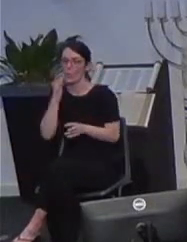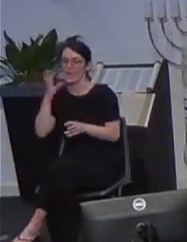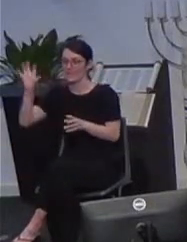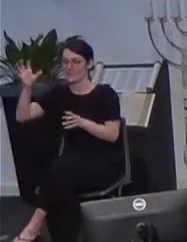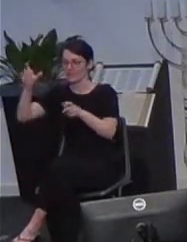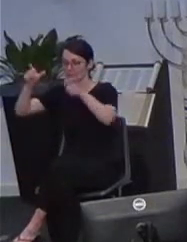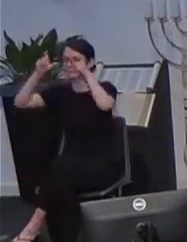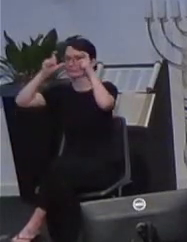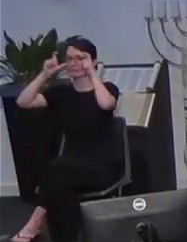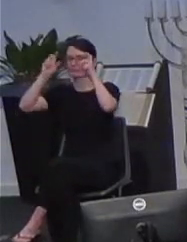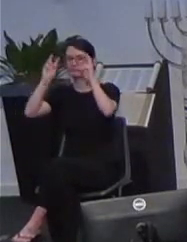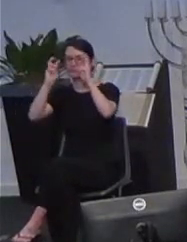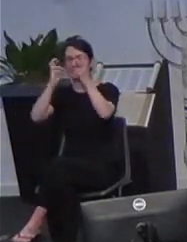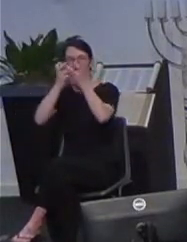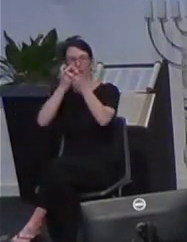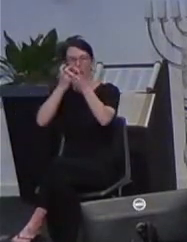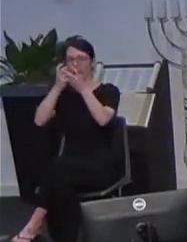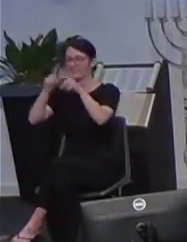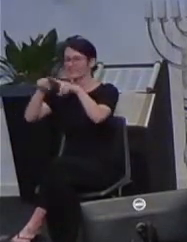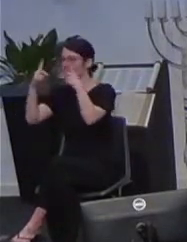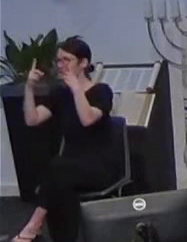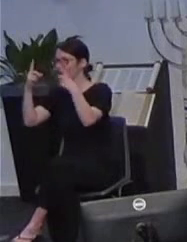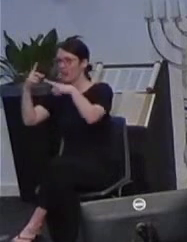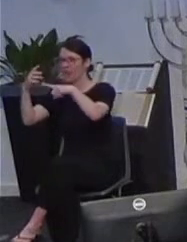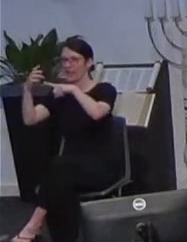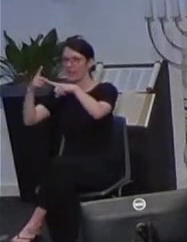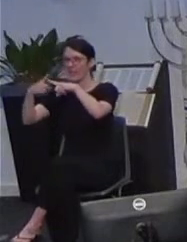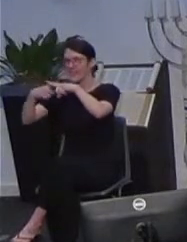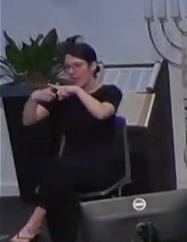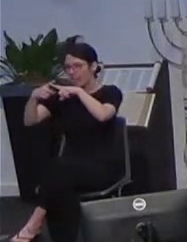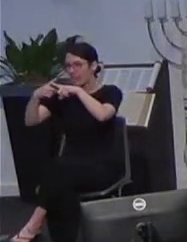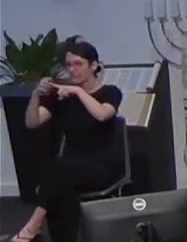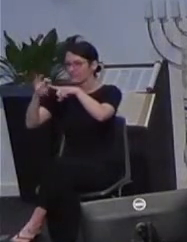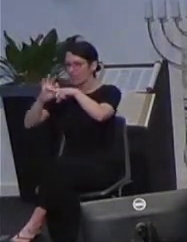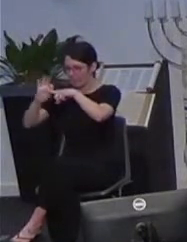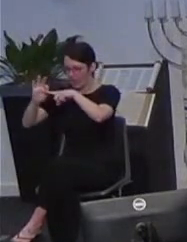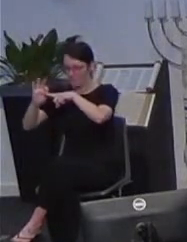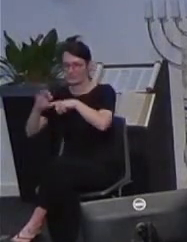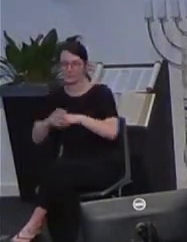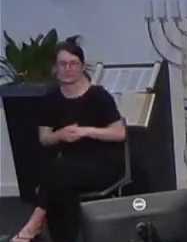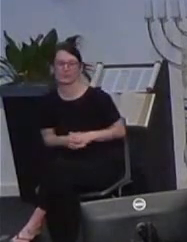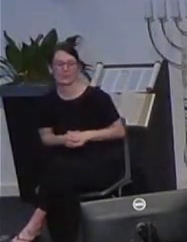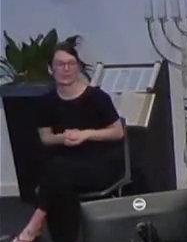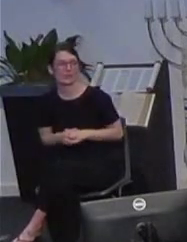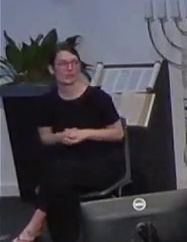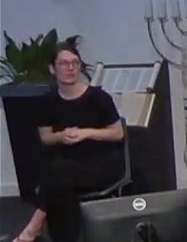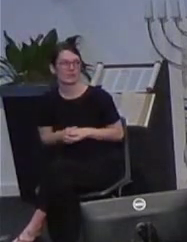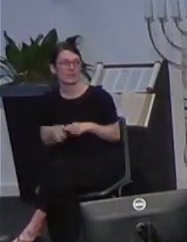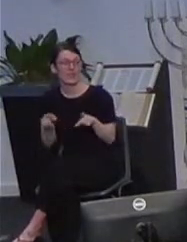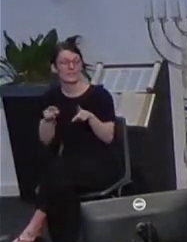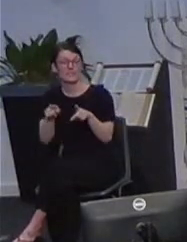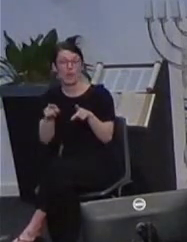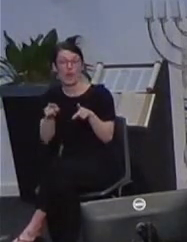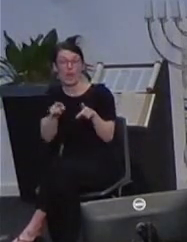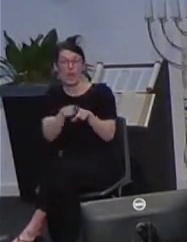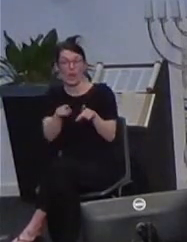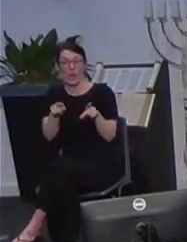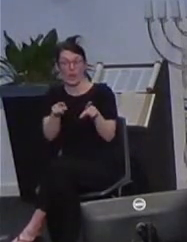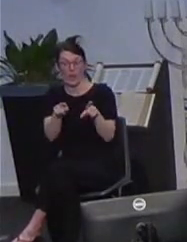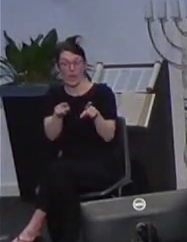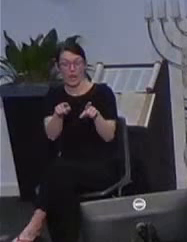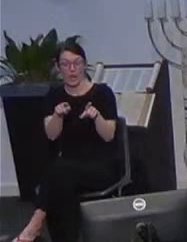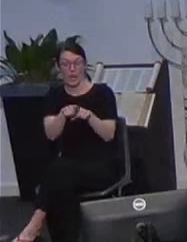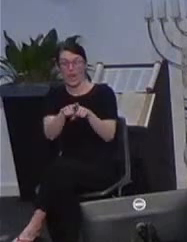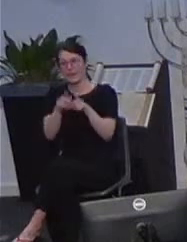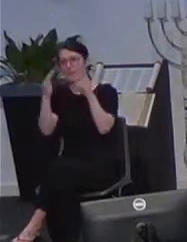know, everything looks darker, nothing looks as sharp as it does. And that's a bit like having a